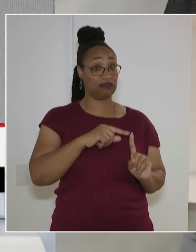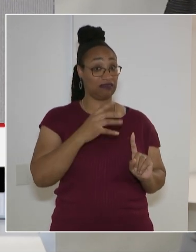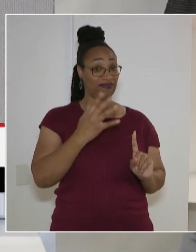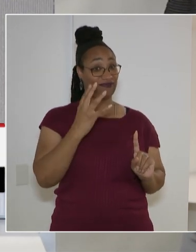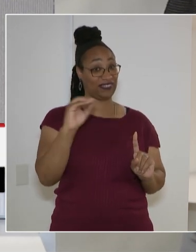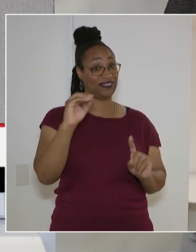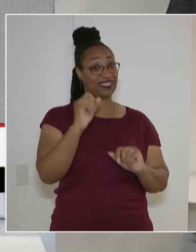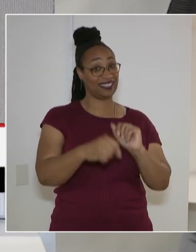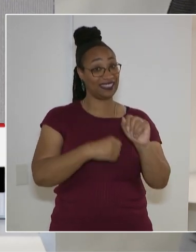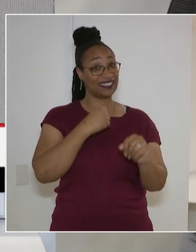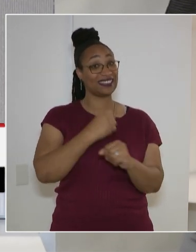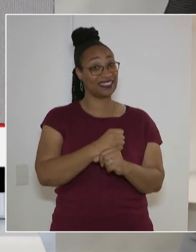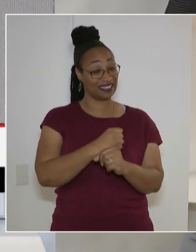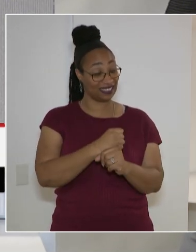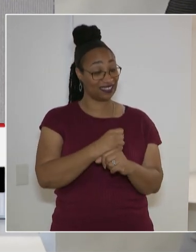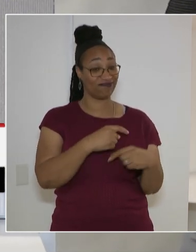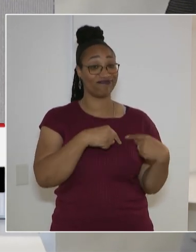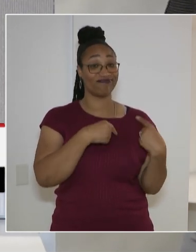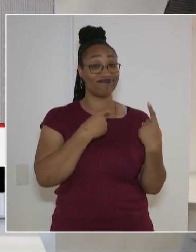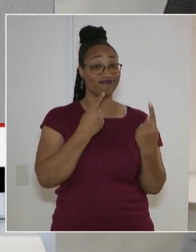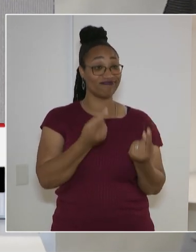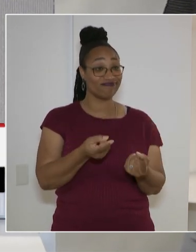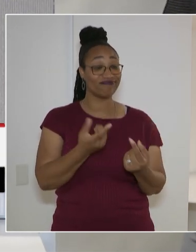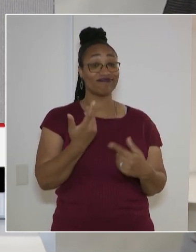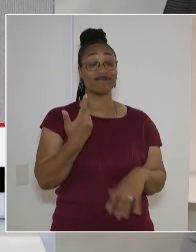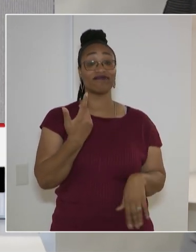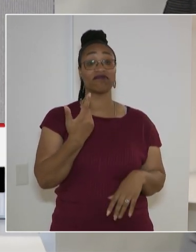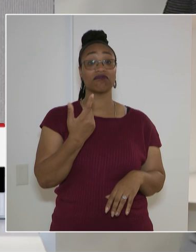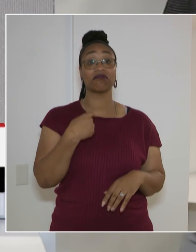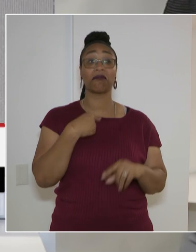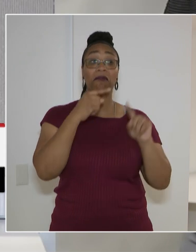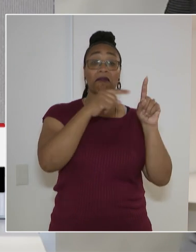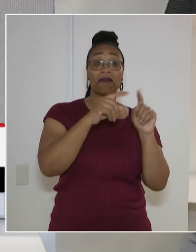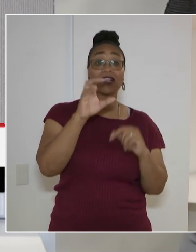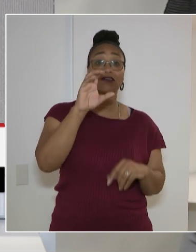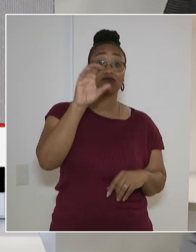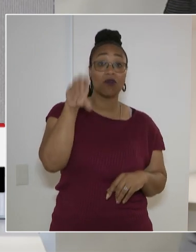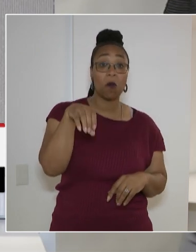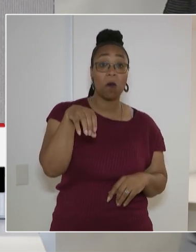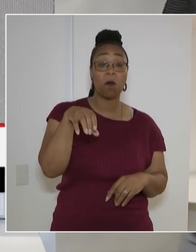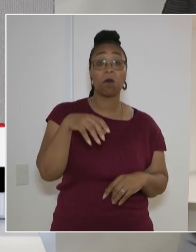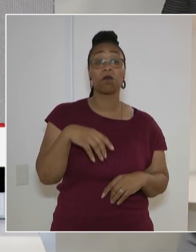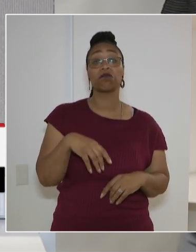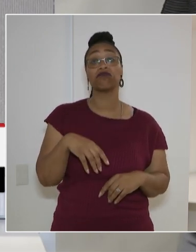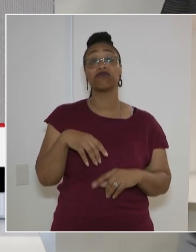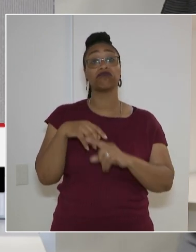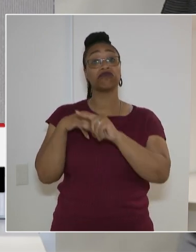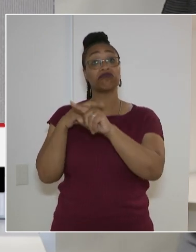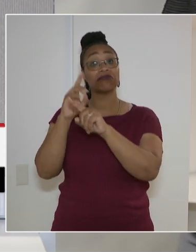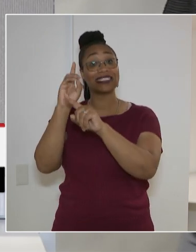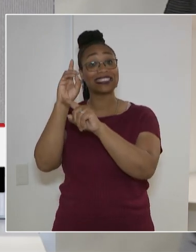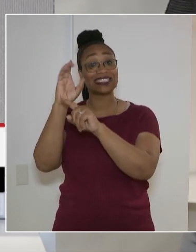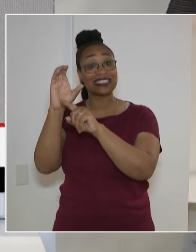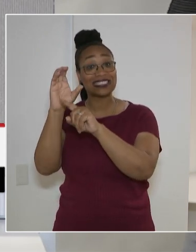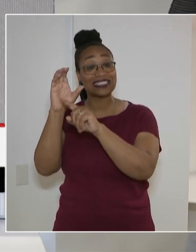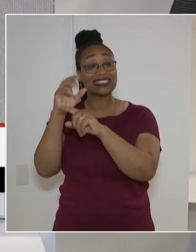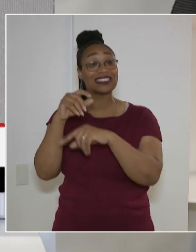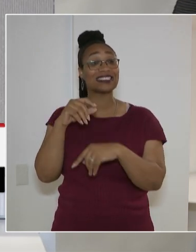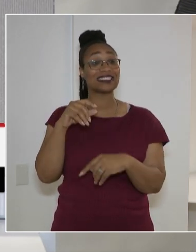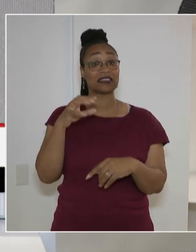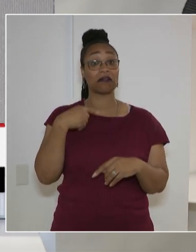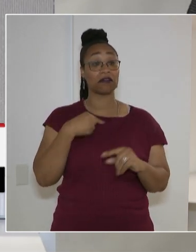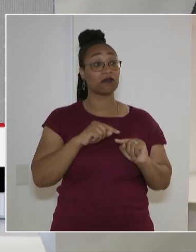locations: Chicago, Atlanta, and D.C. There were a number of factors that went into the decision.